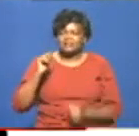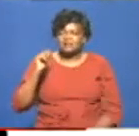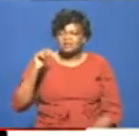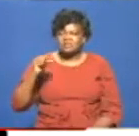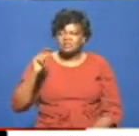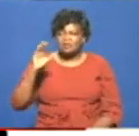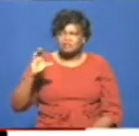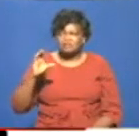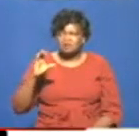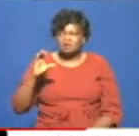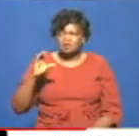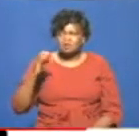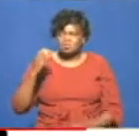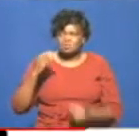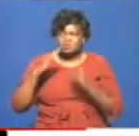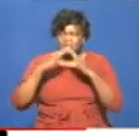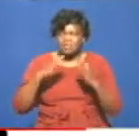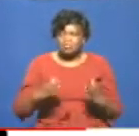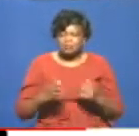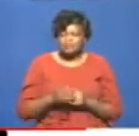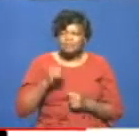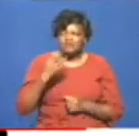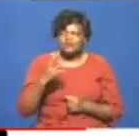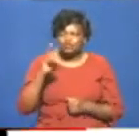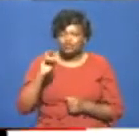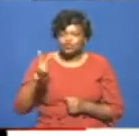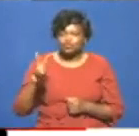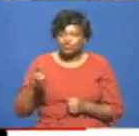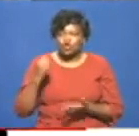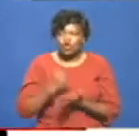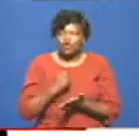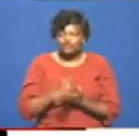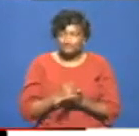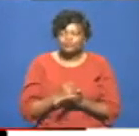Tower. Come April 2022, the office tower will